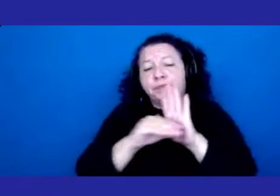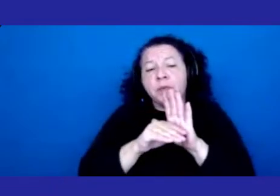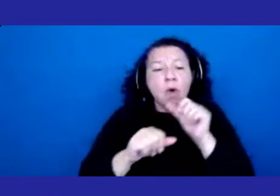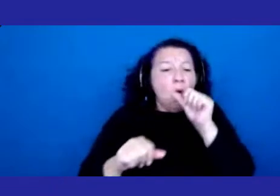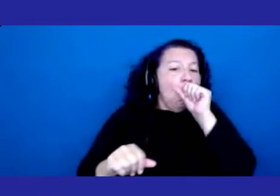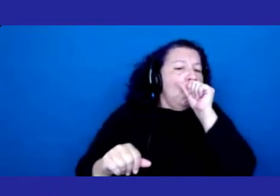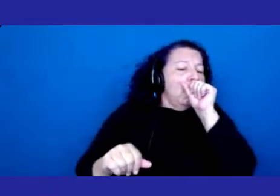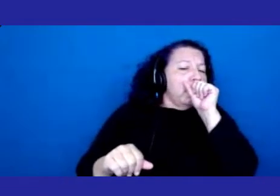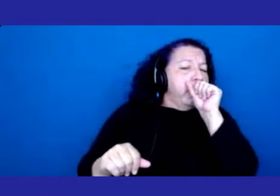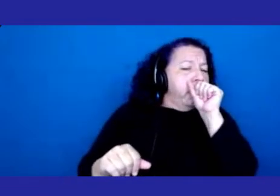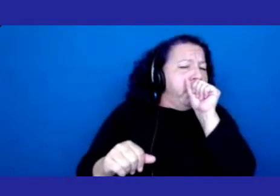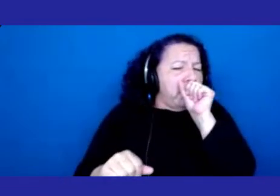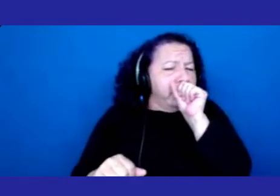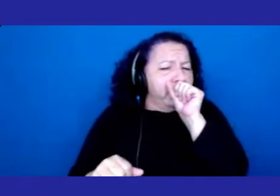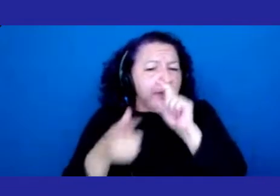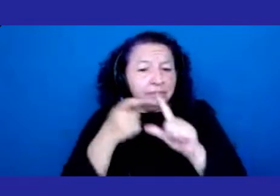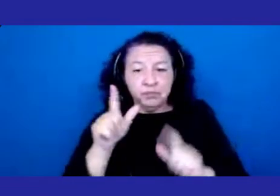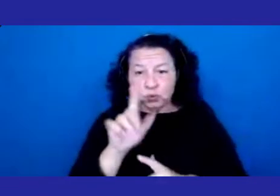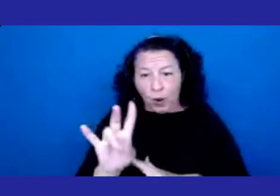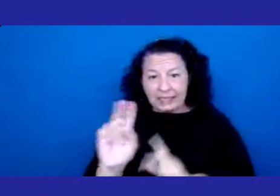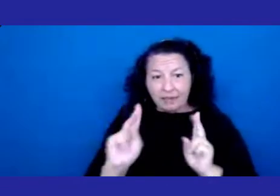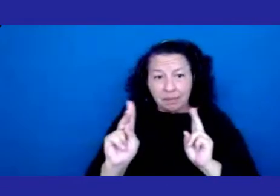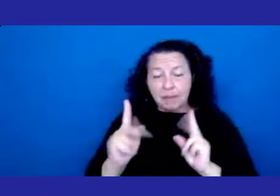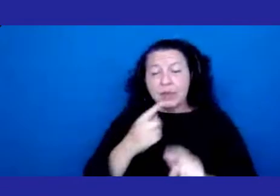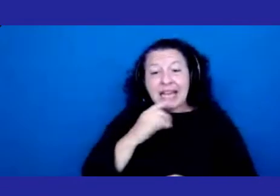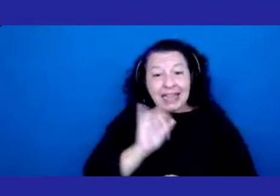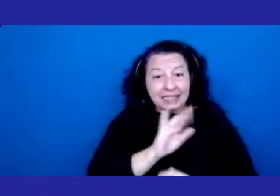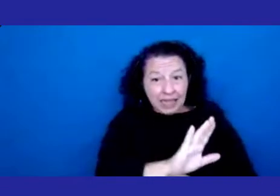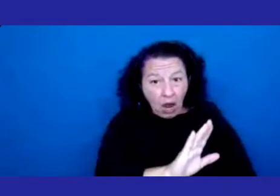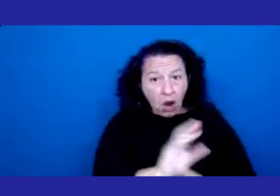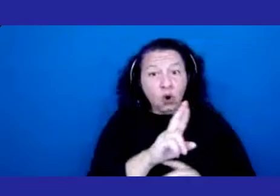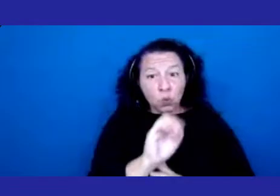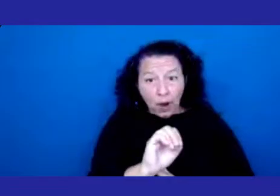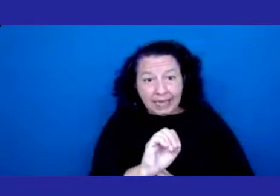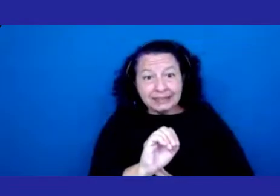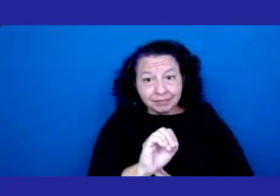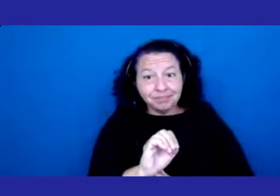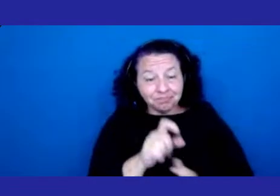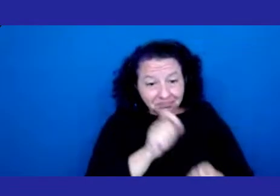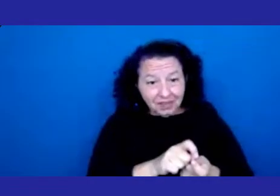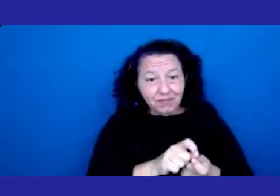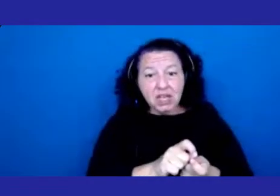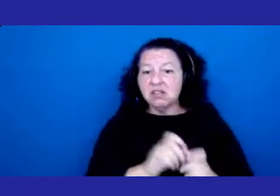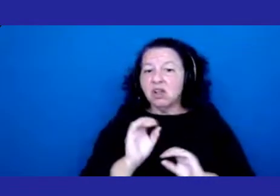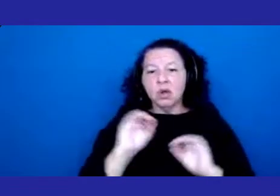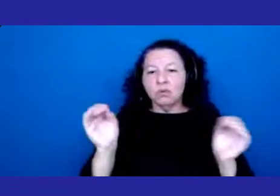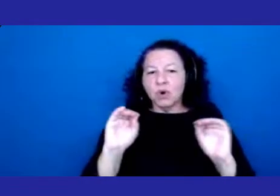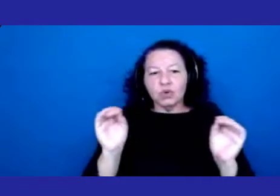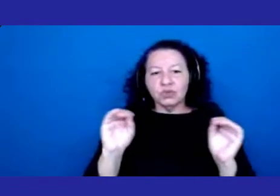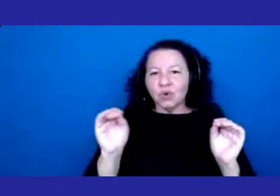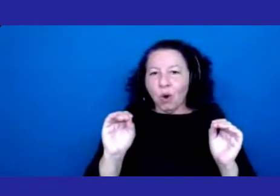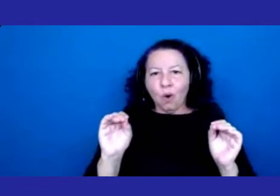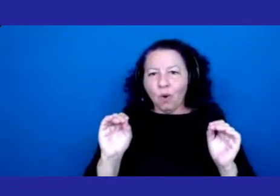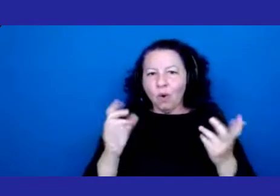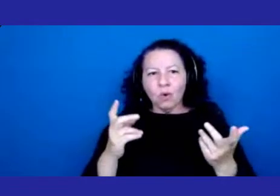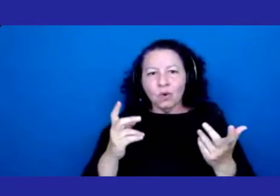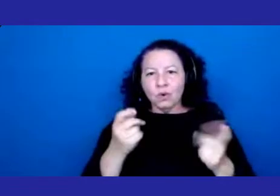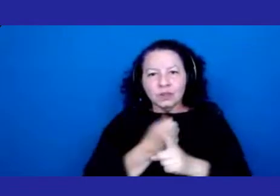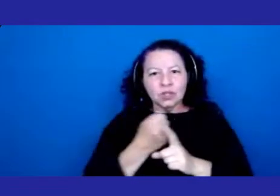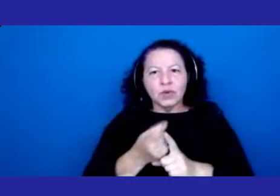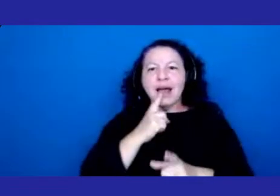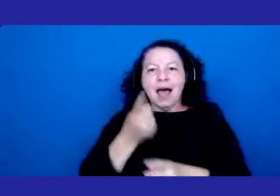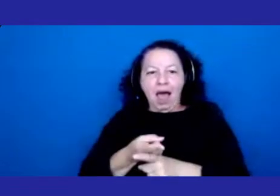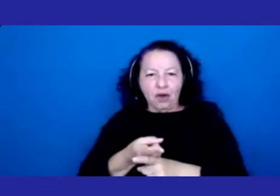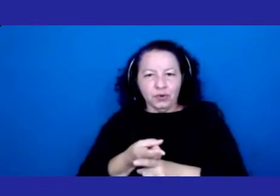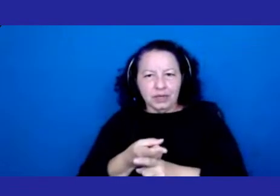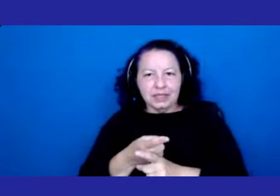who stated that that was their preferred race distinction, there were no instances where that was accurately captured in the EMR.